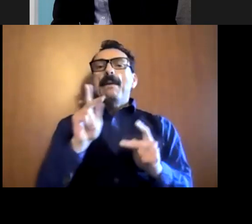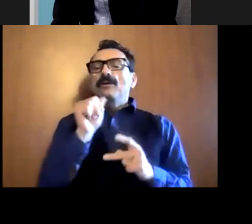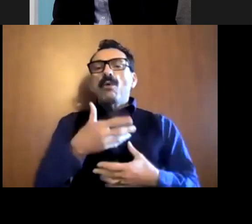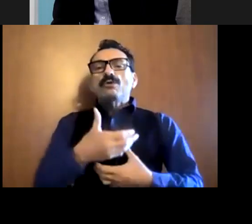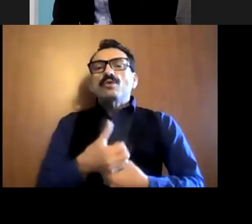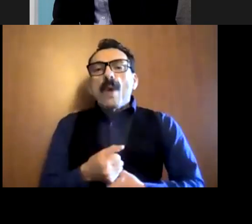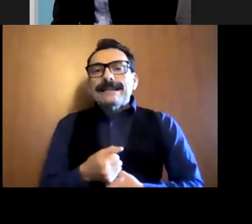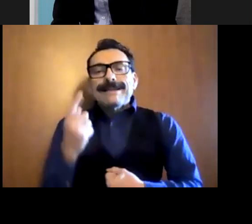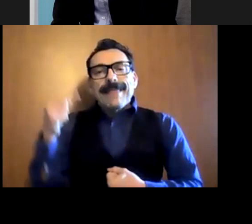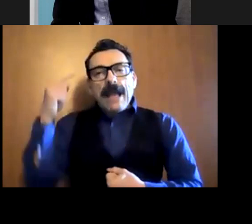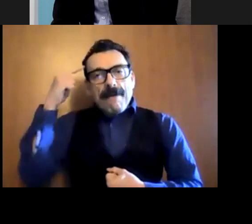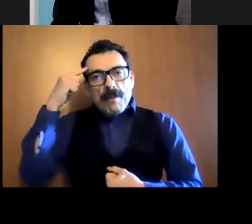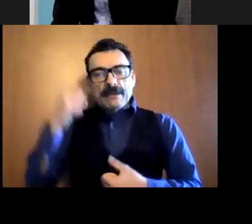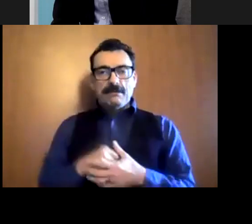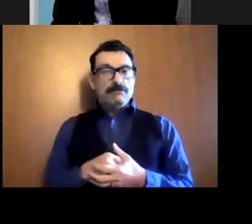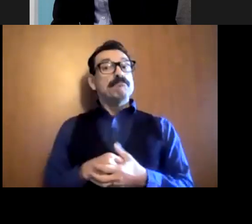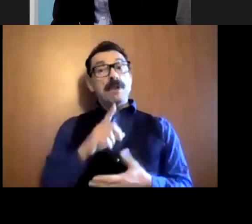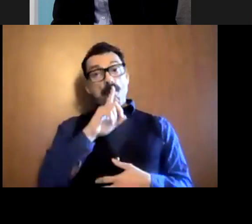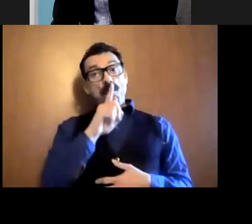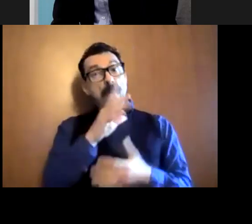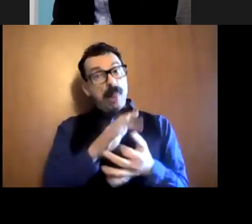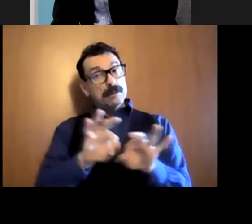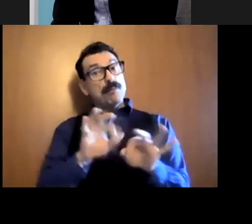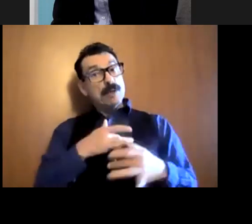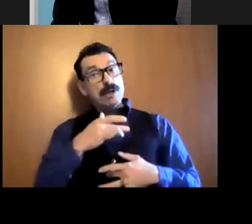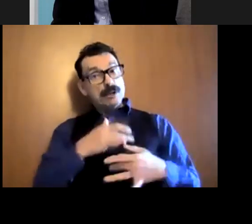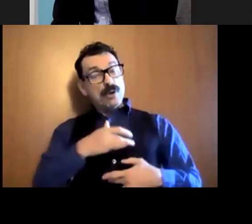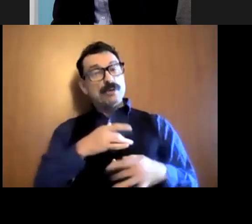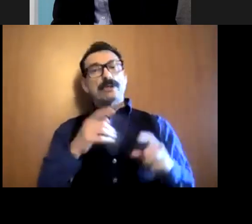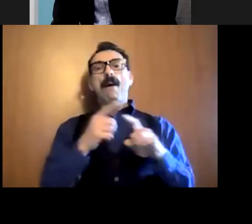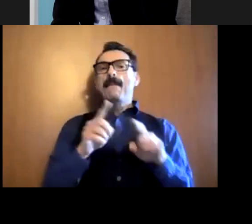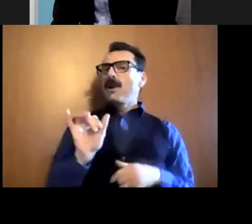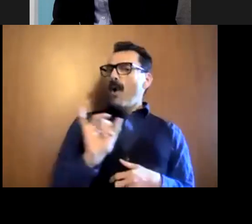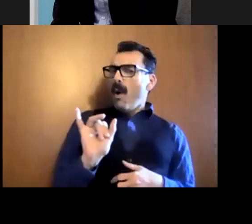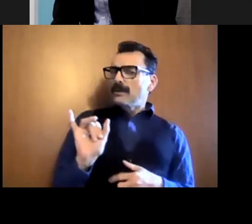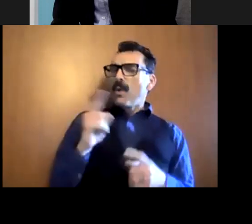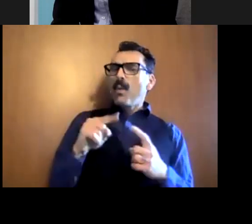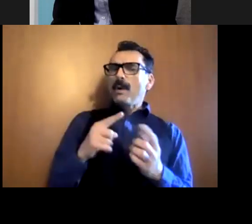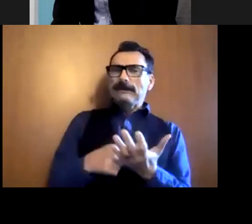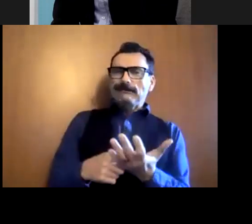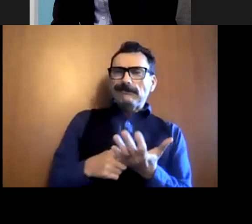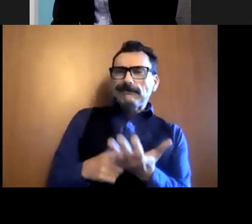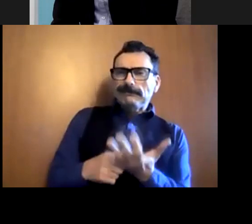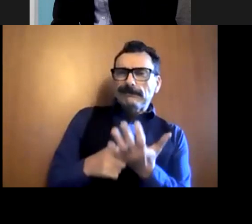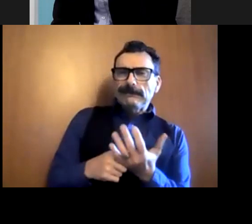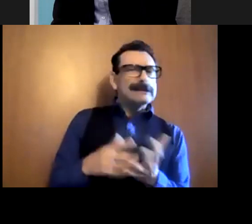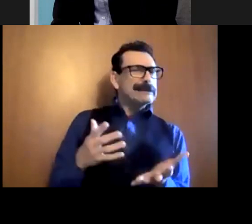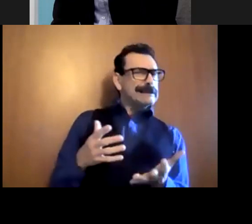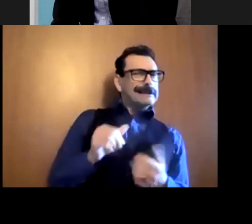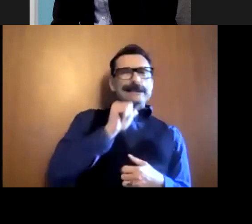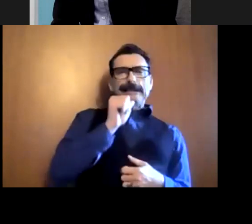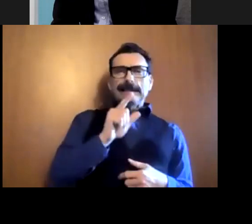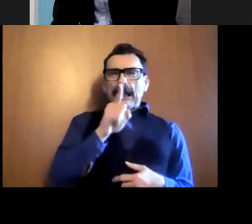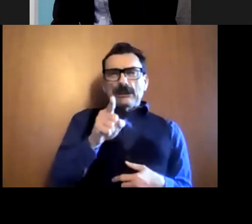concerns. But I think it's really important when we talk about reluctance or hesitation to talk